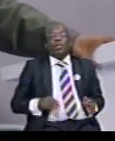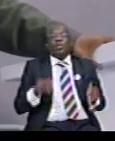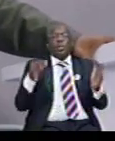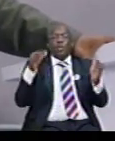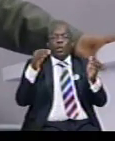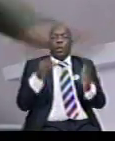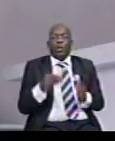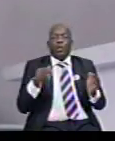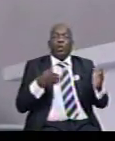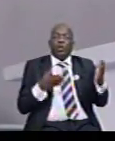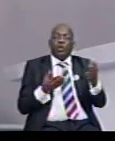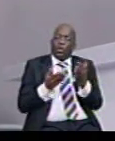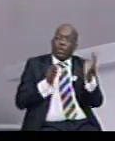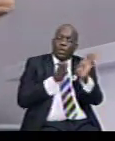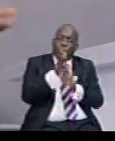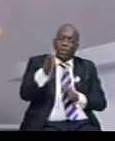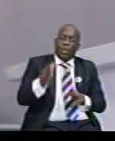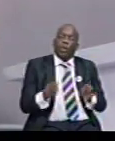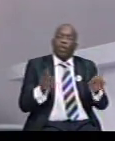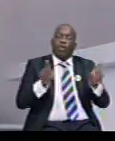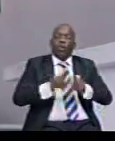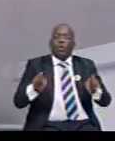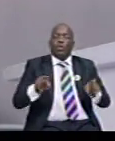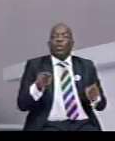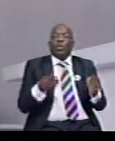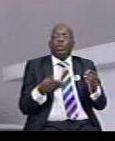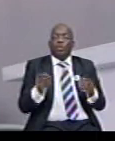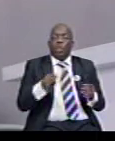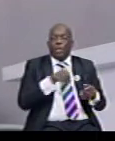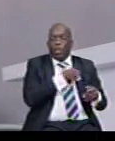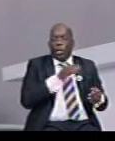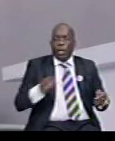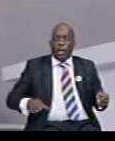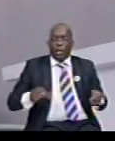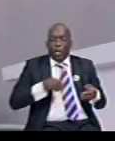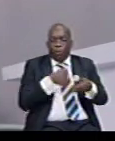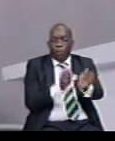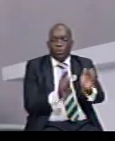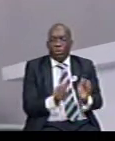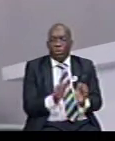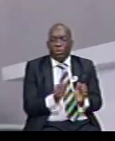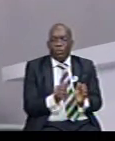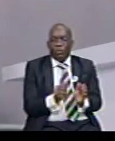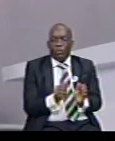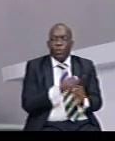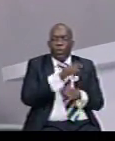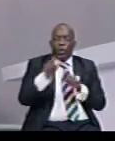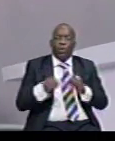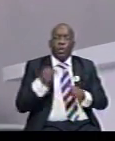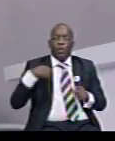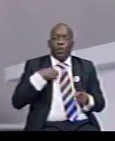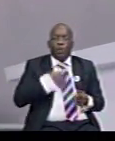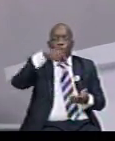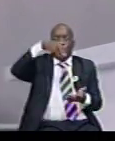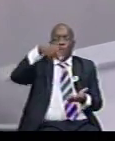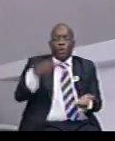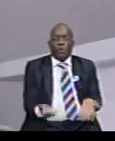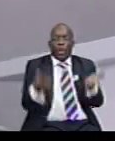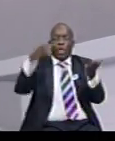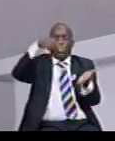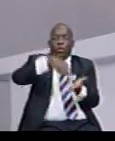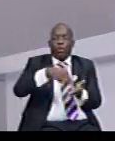that Jesus possessed was for their sake, for our sake. And when we rise up and we go